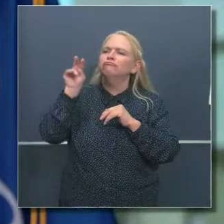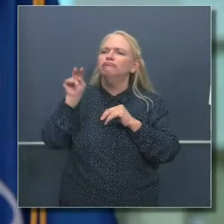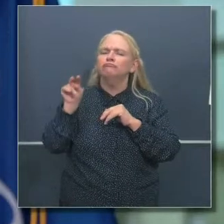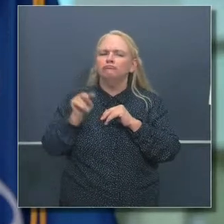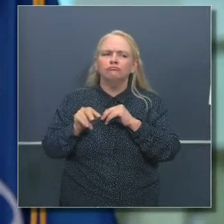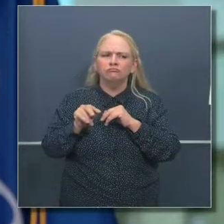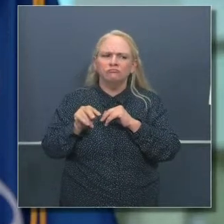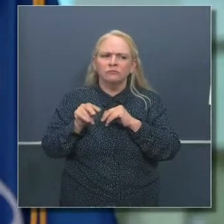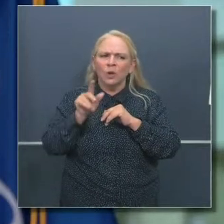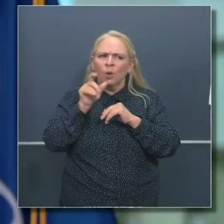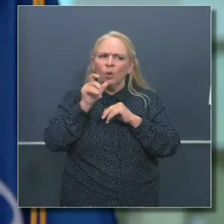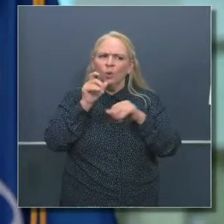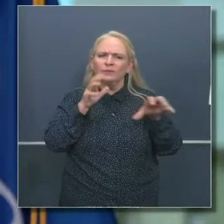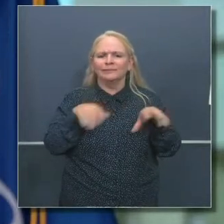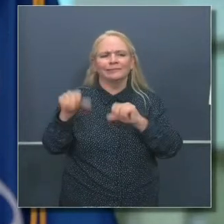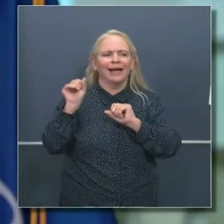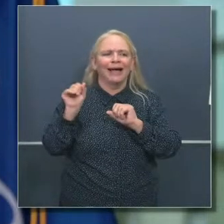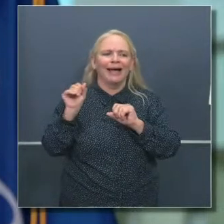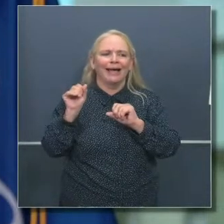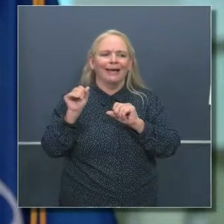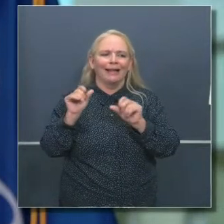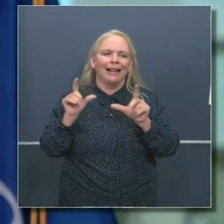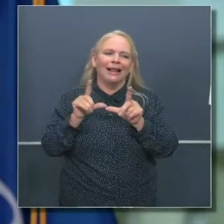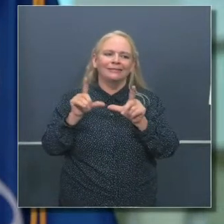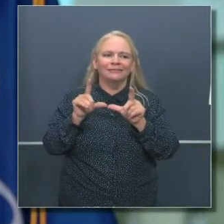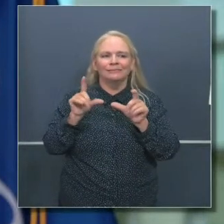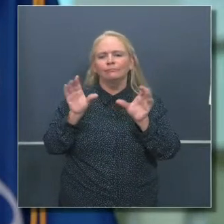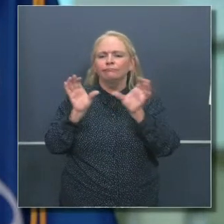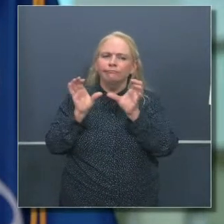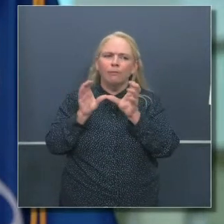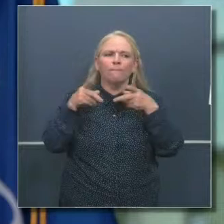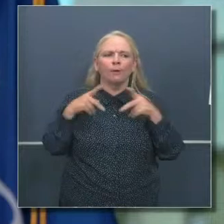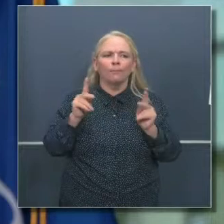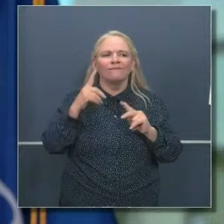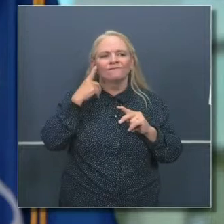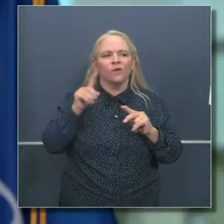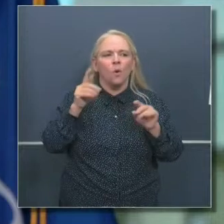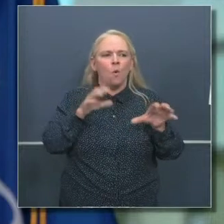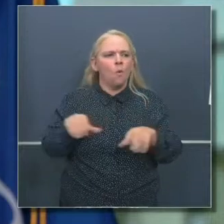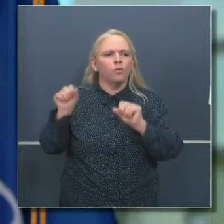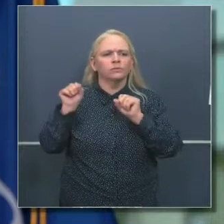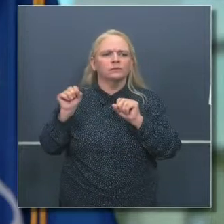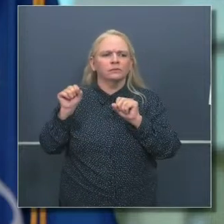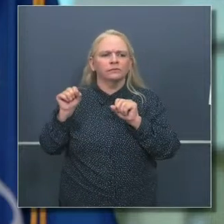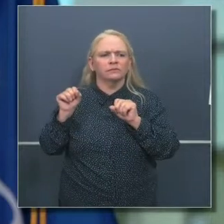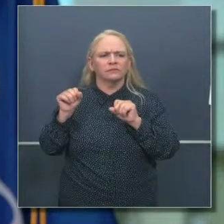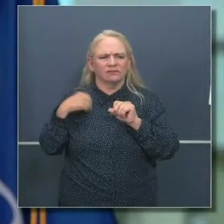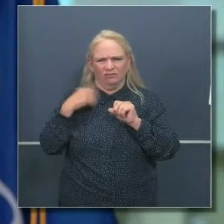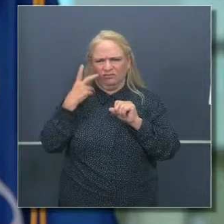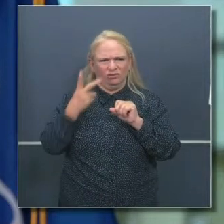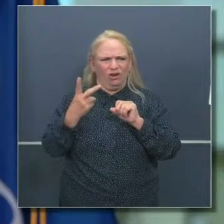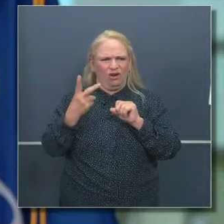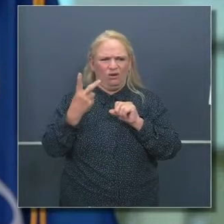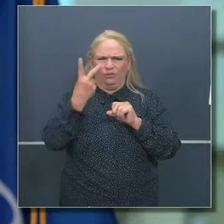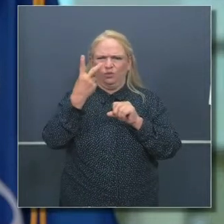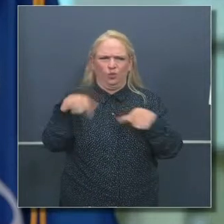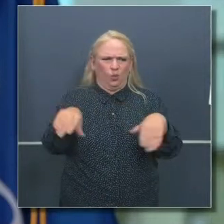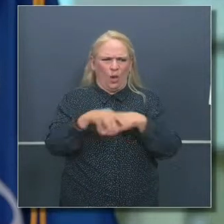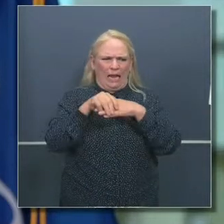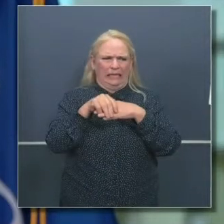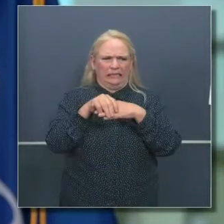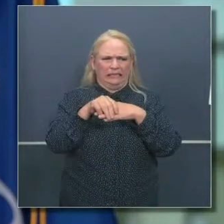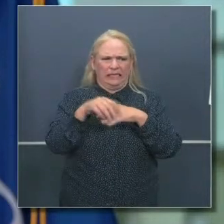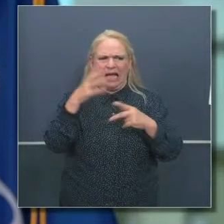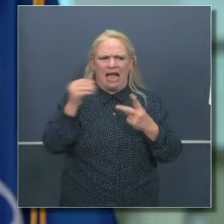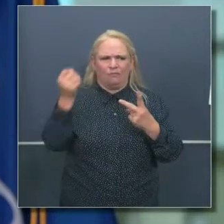to not gather with people they don't know, and I'm seeing that there's a 300-person protest, 2 weddings, another demonstration,